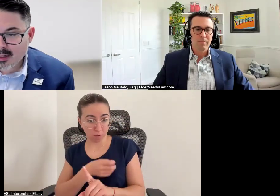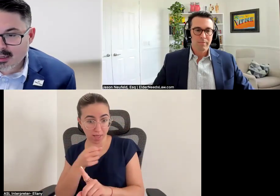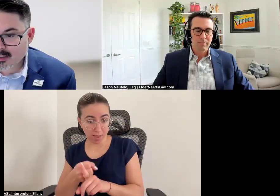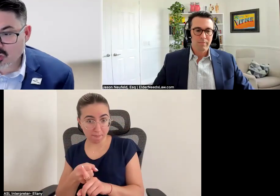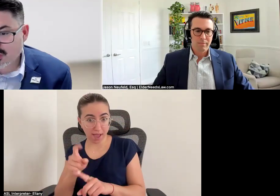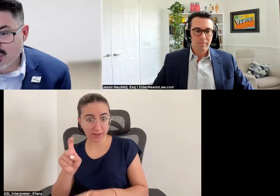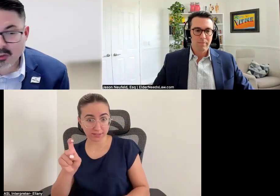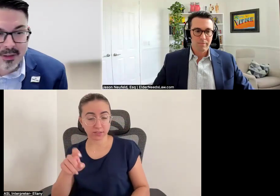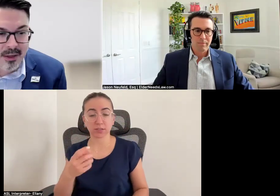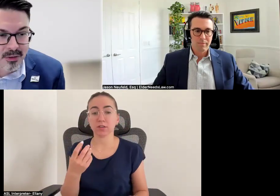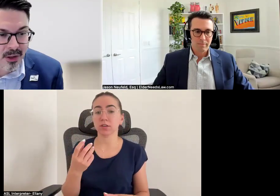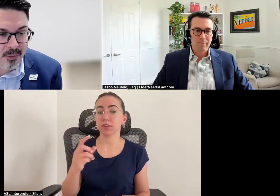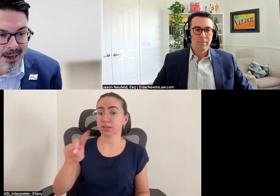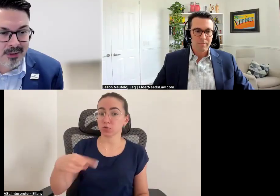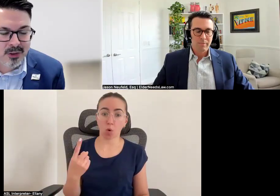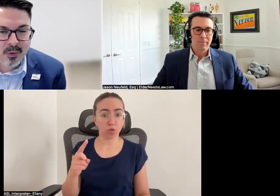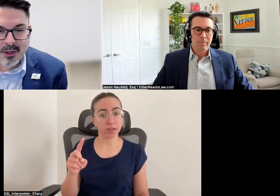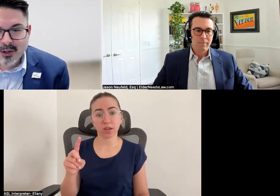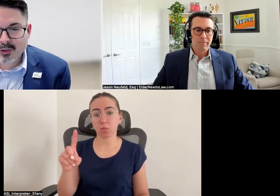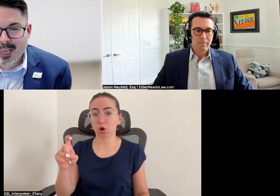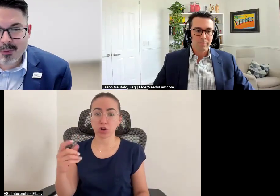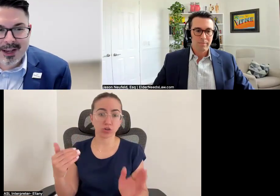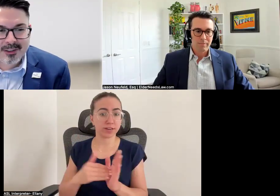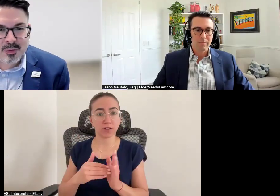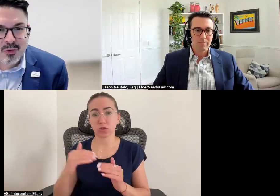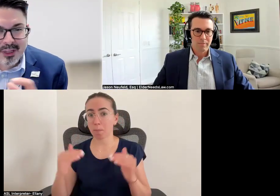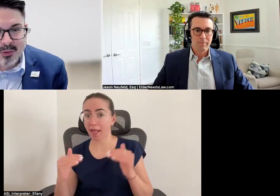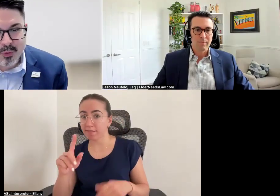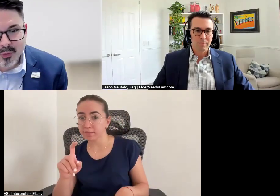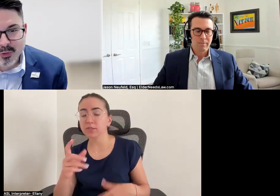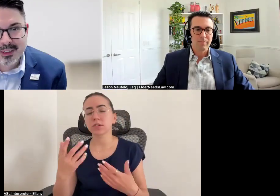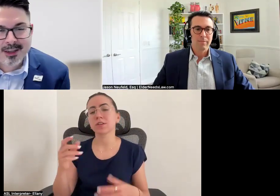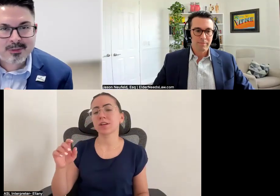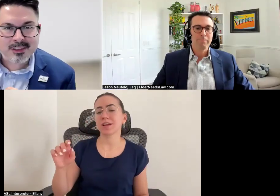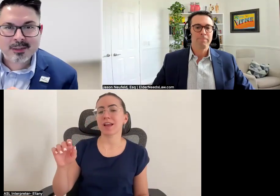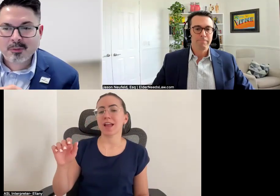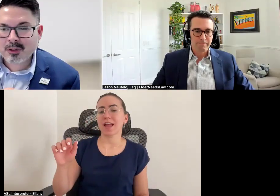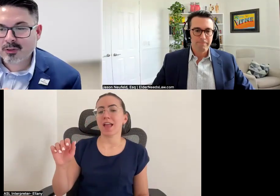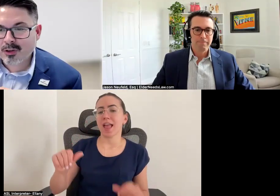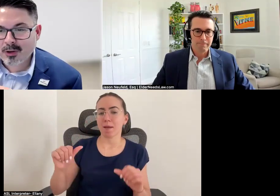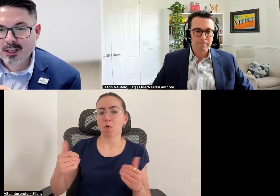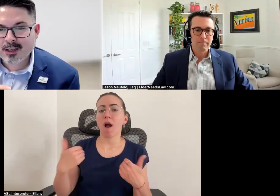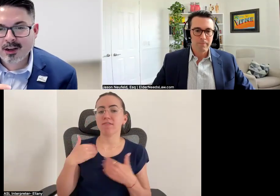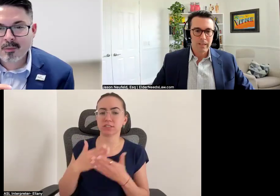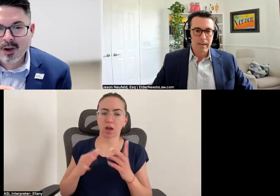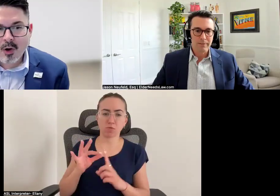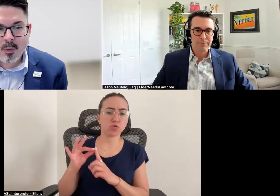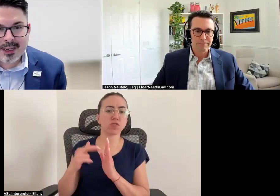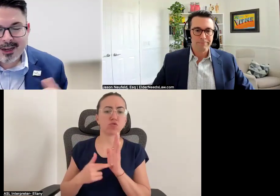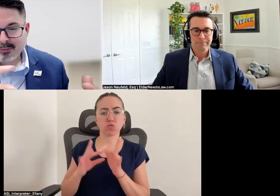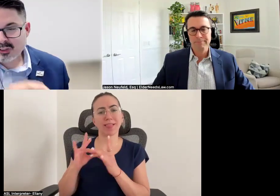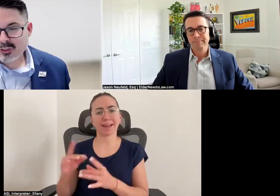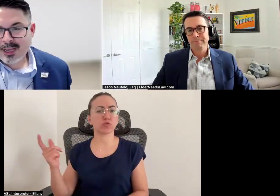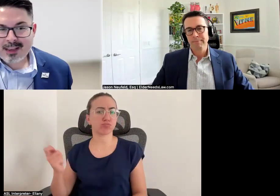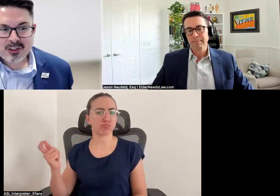Mhm. Is it just the $100,000 balance? So ABLE has some unique rules when it comes to supplemental security income. Yeah. When